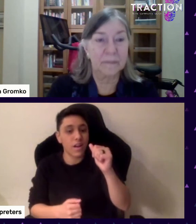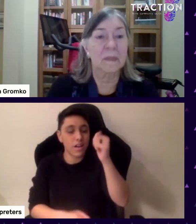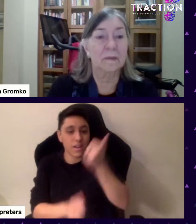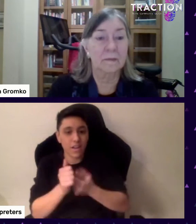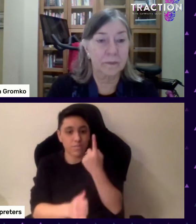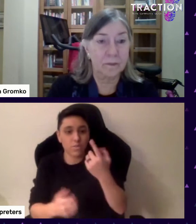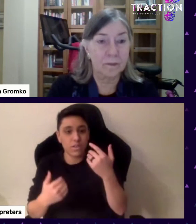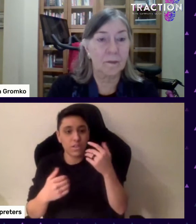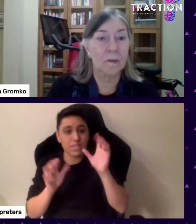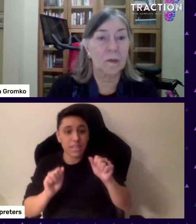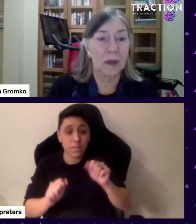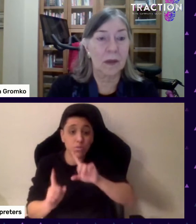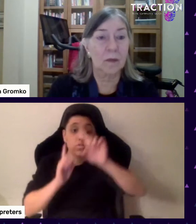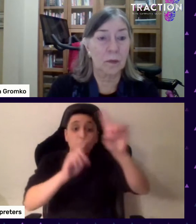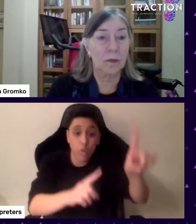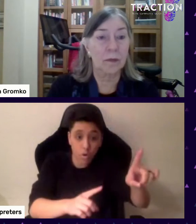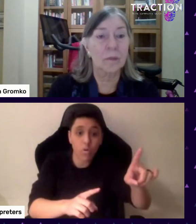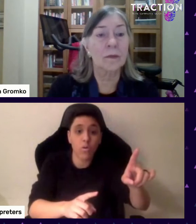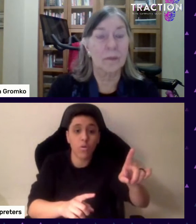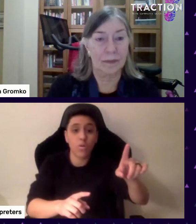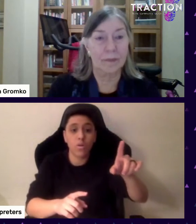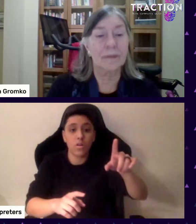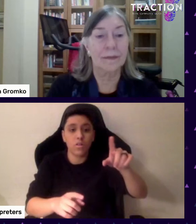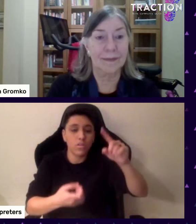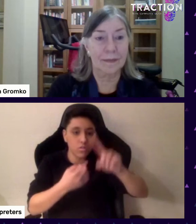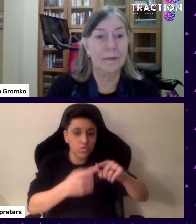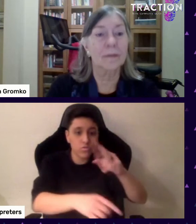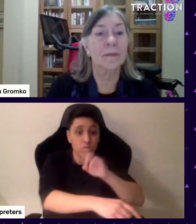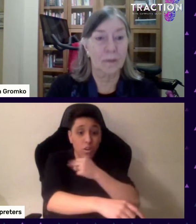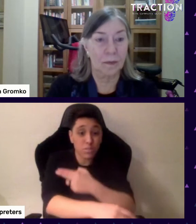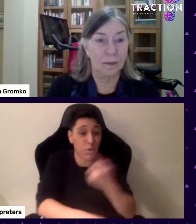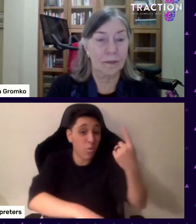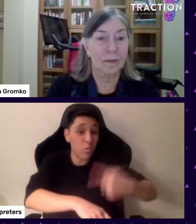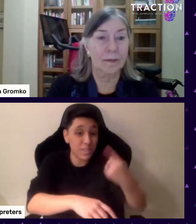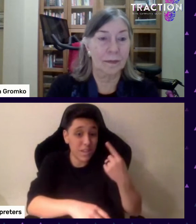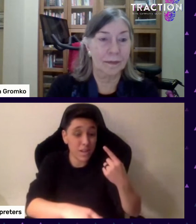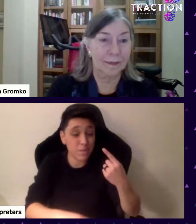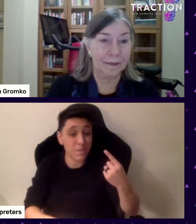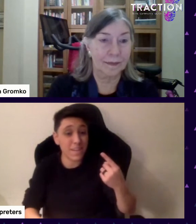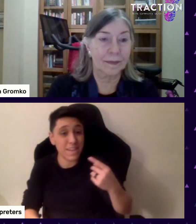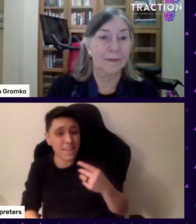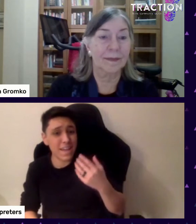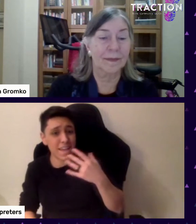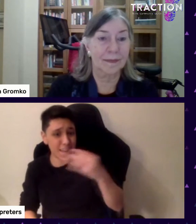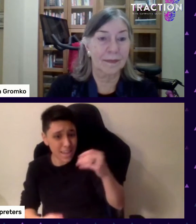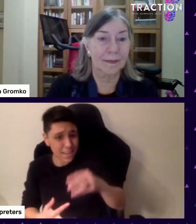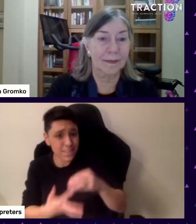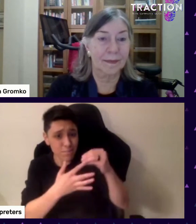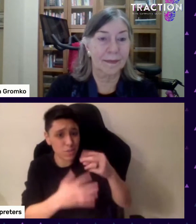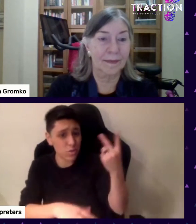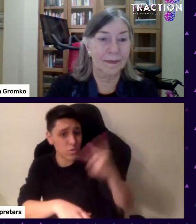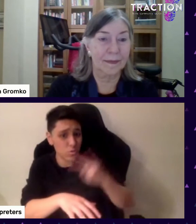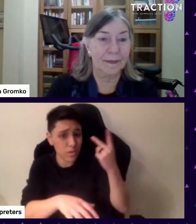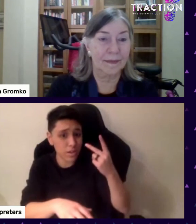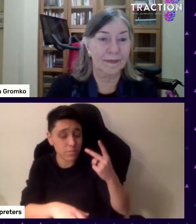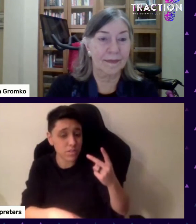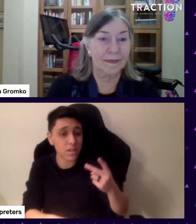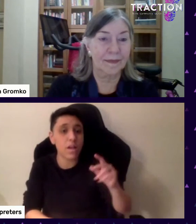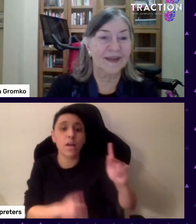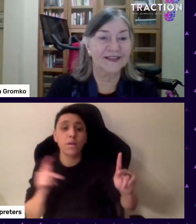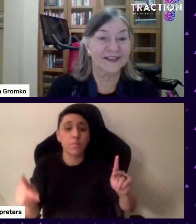go once, let alone twice, to get a shot. Folks might not know this, but Lyft,